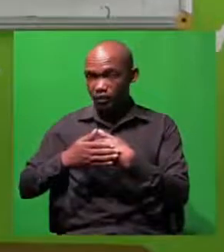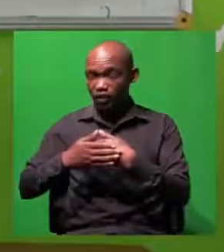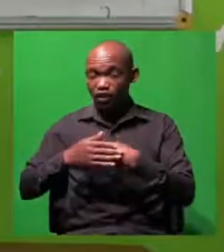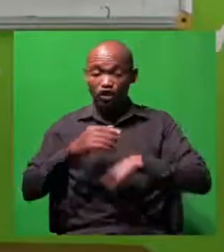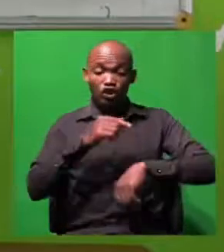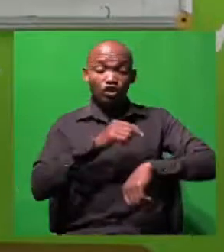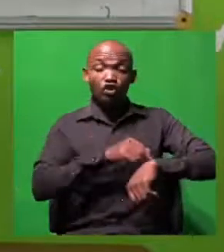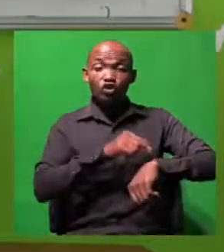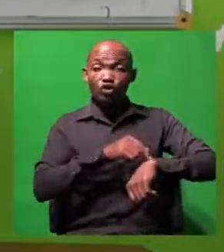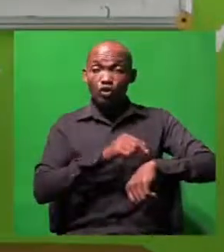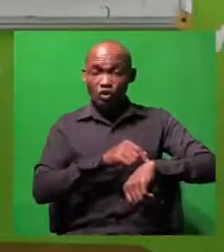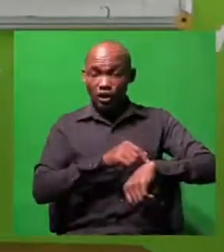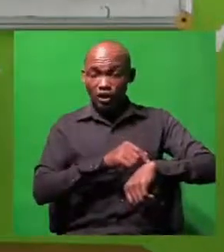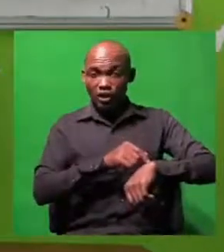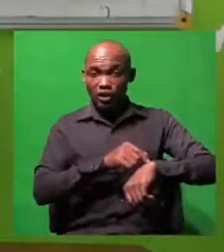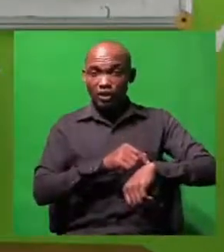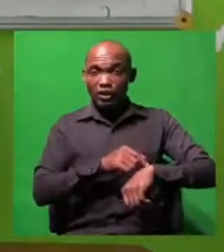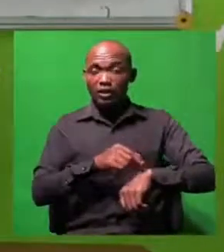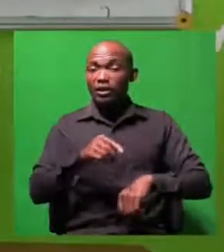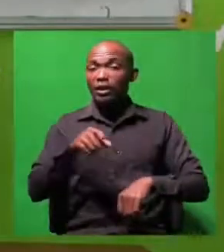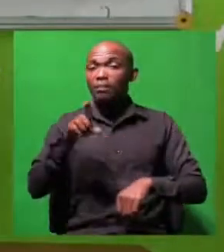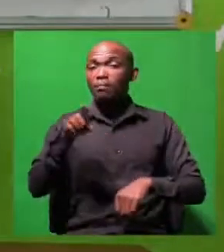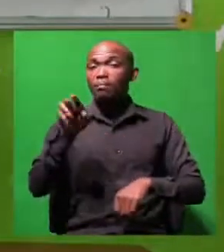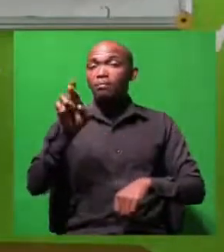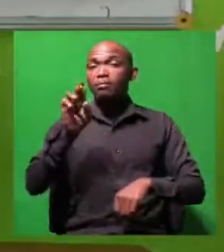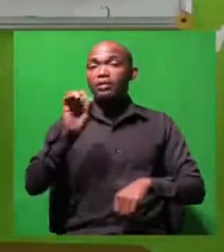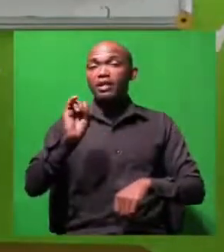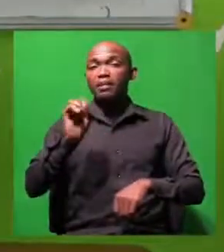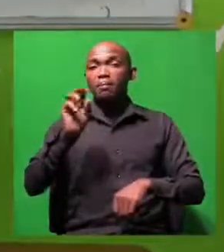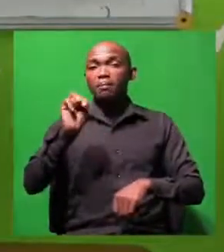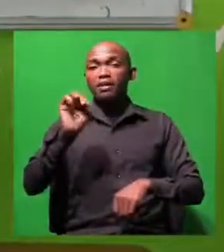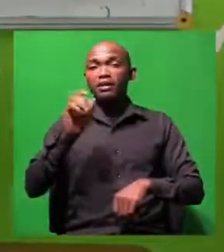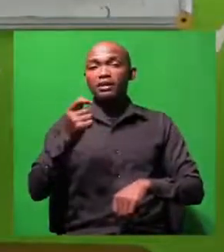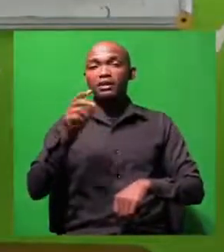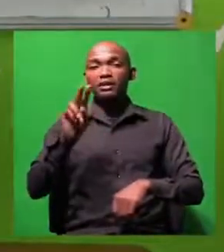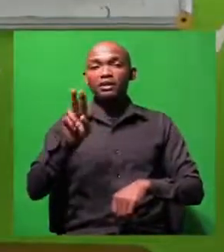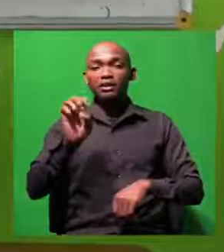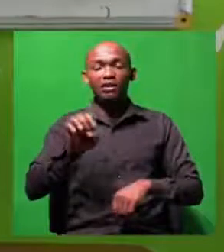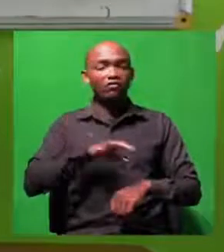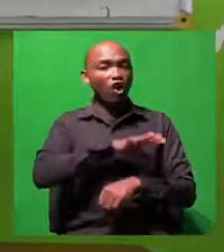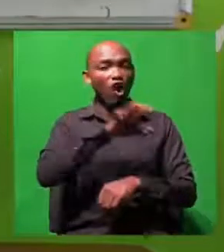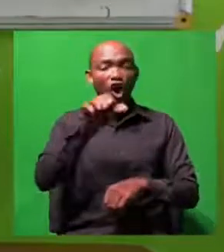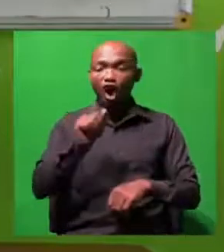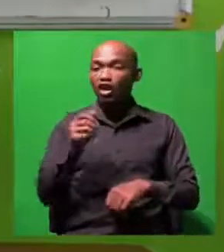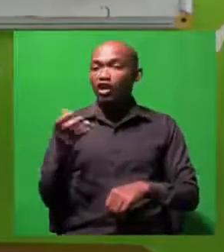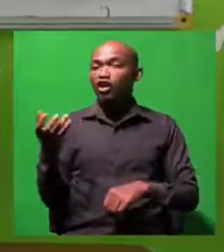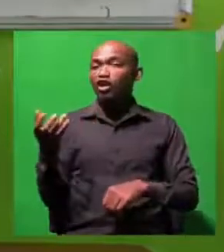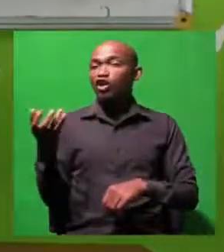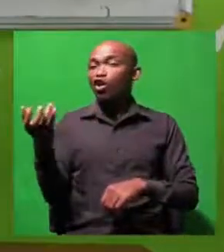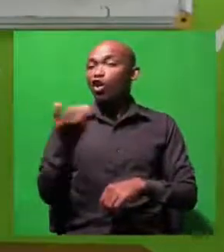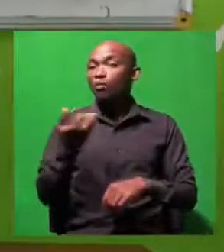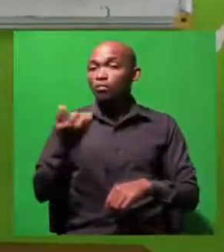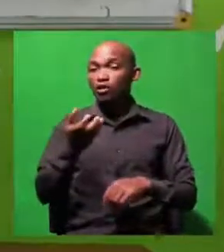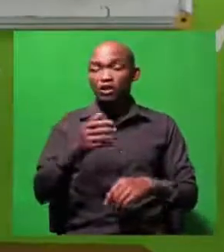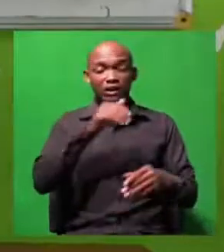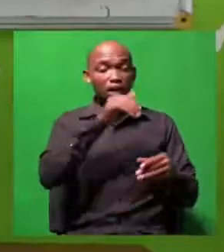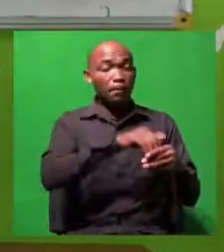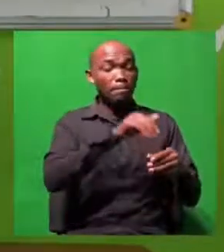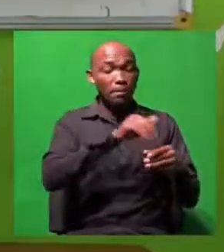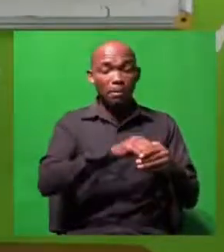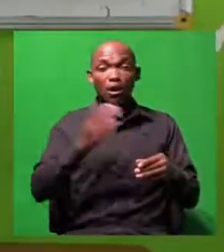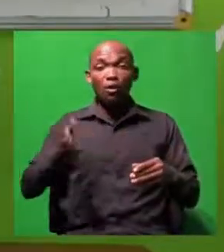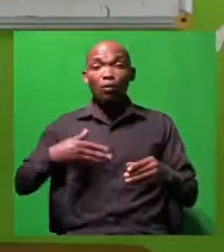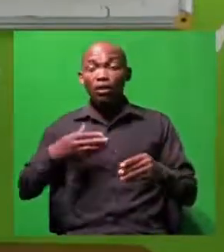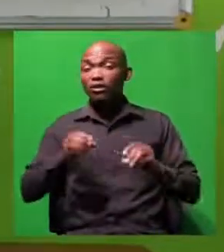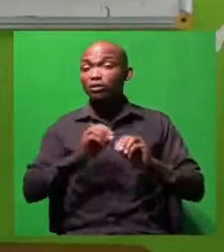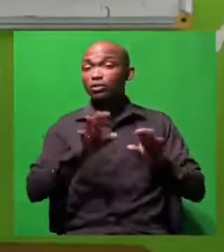I repeat, during primitive communalism, all community members